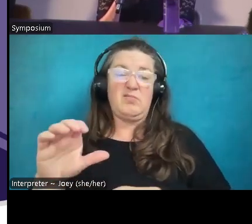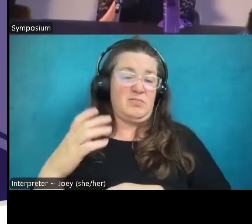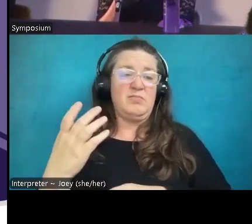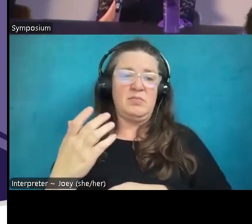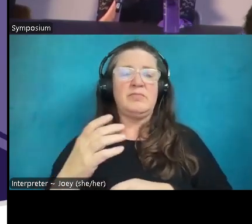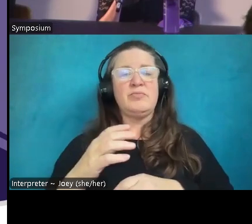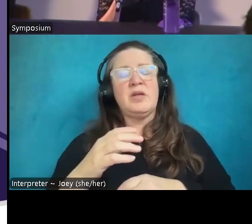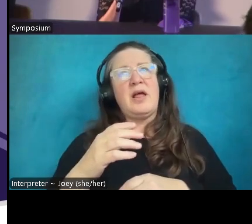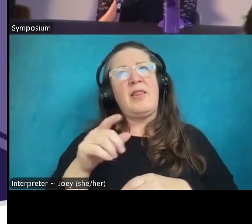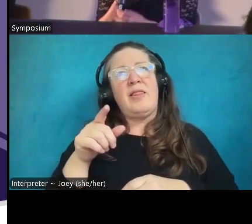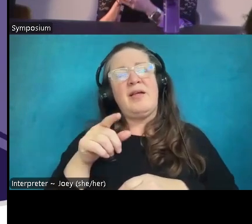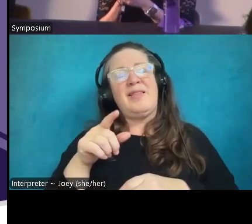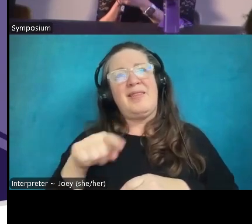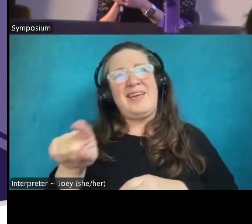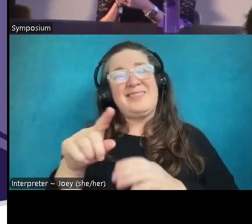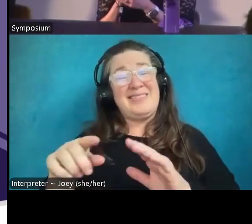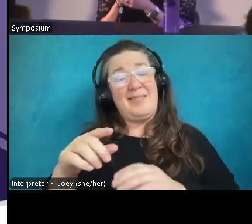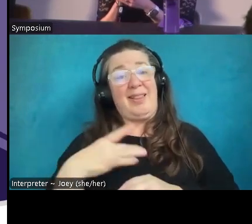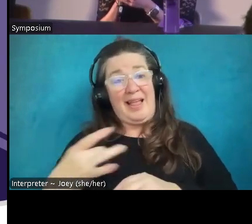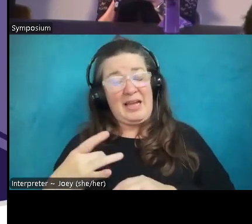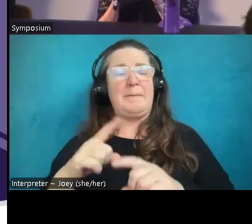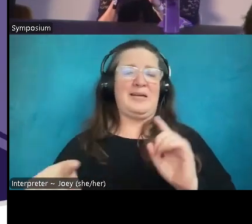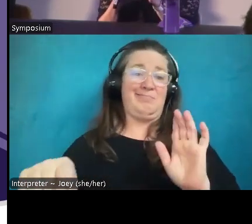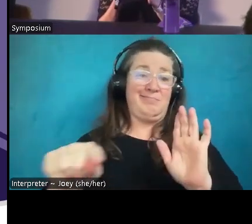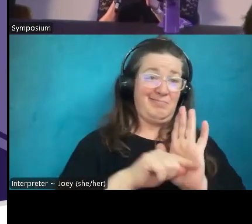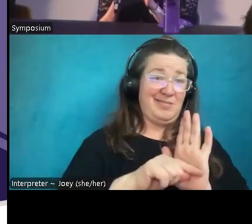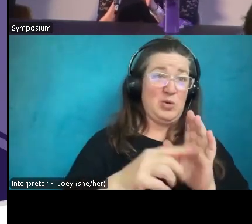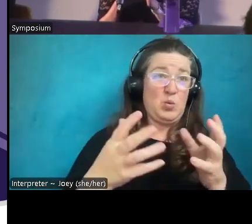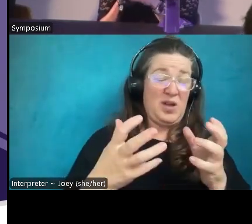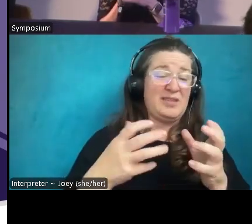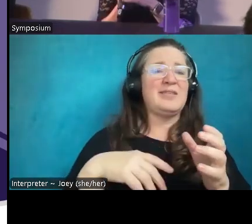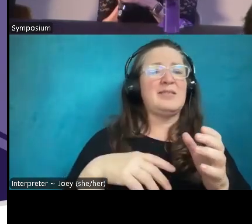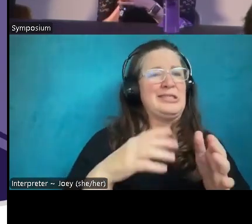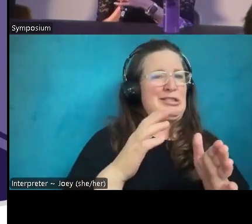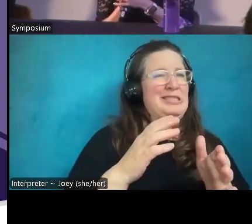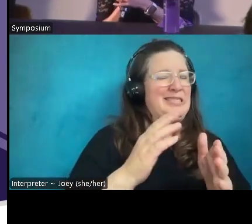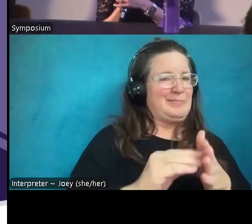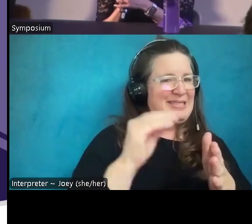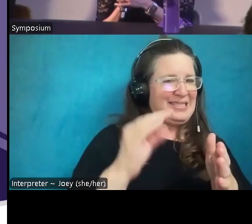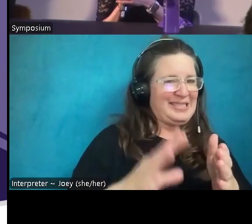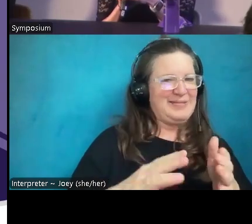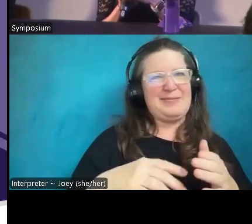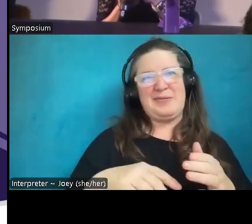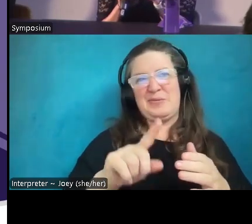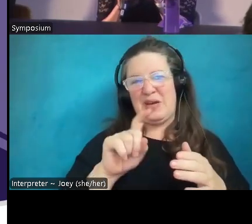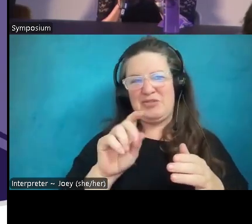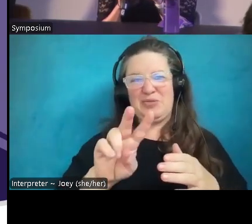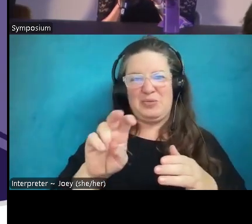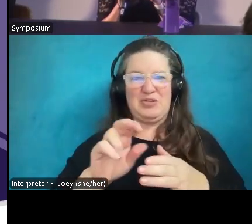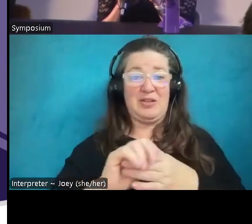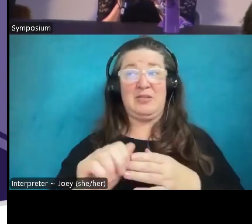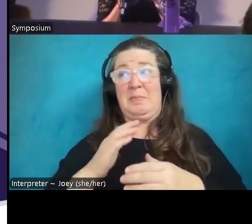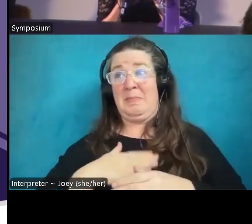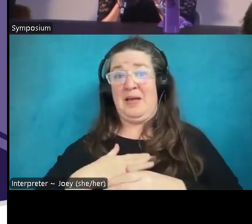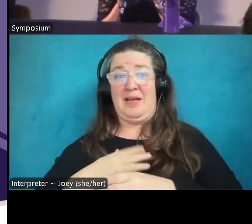expensive. It's a couple $100s to actually buy the ring. I got mine as a gift, and I'm very grateful for that. And you have to pay a small fee